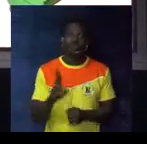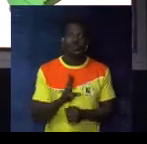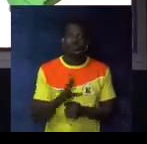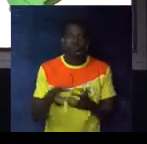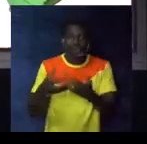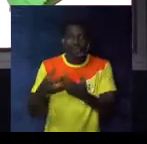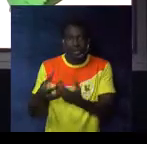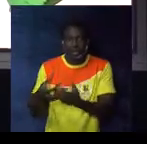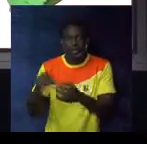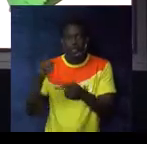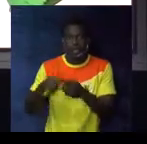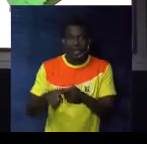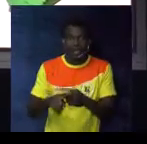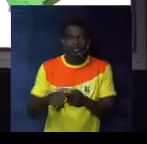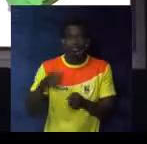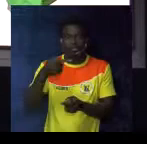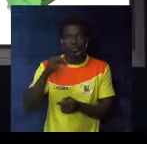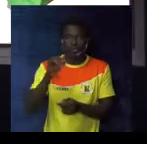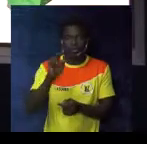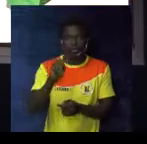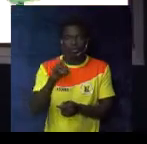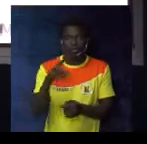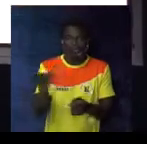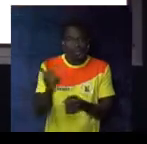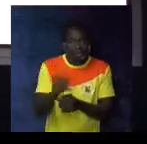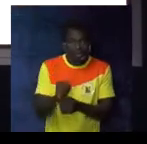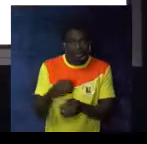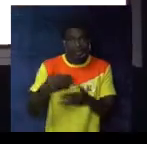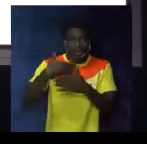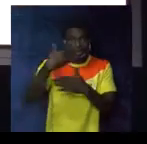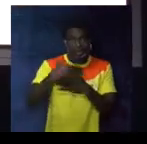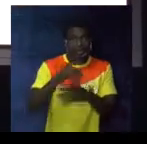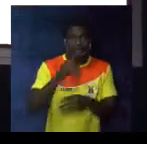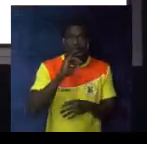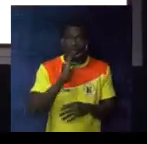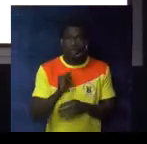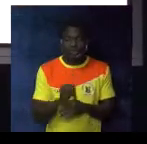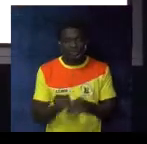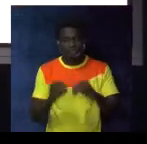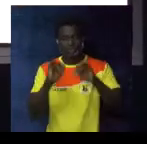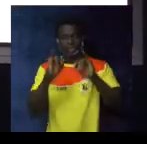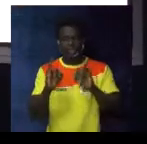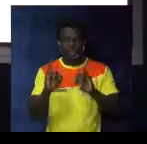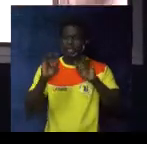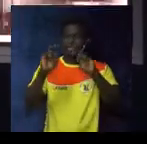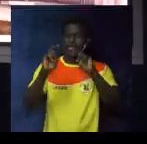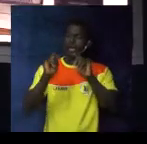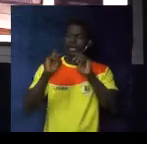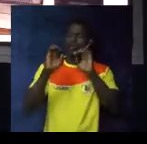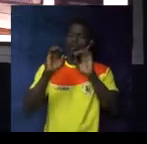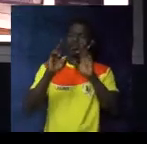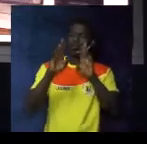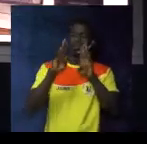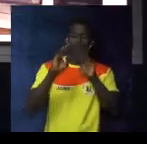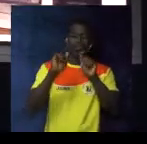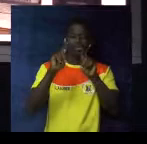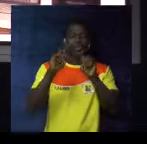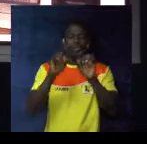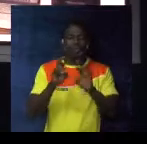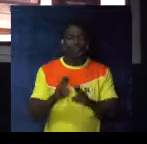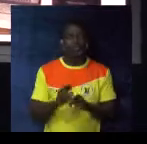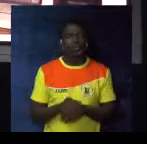them. So that's what we use grinders for. Next one is incubators. Say